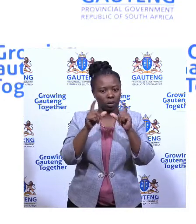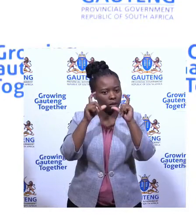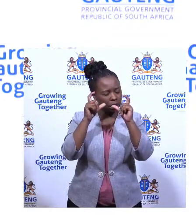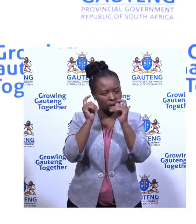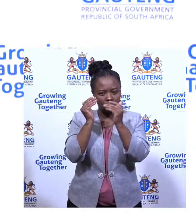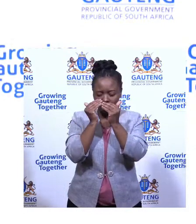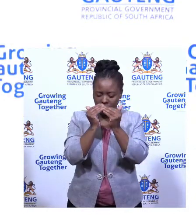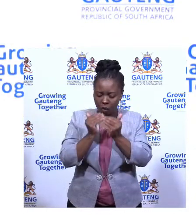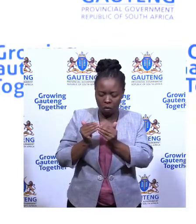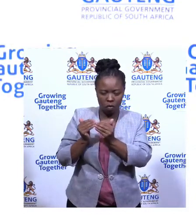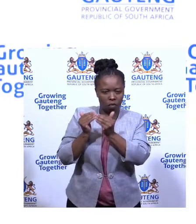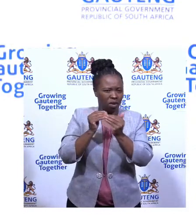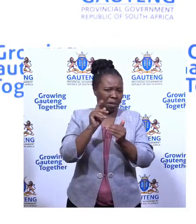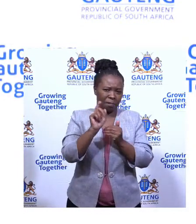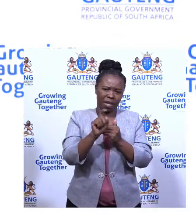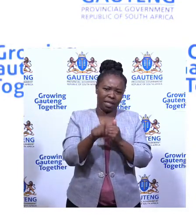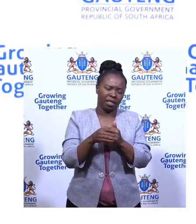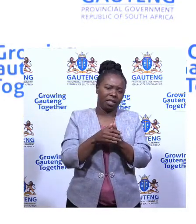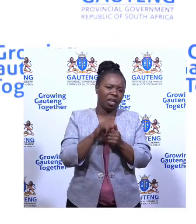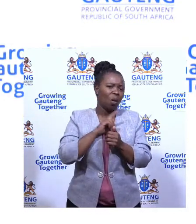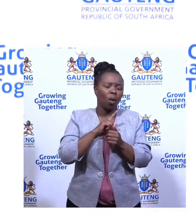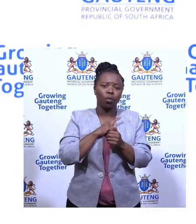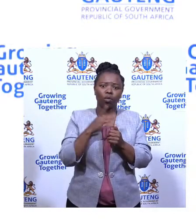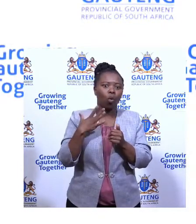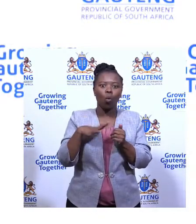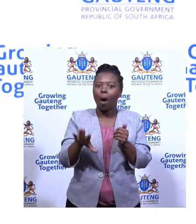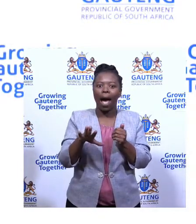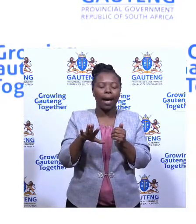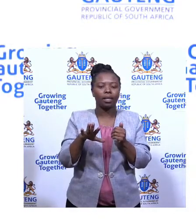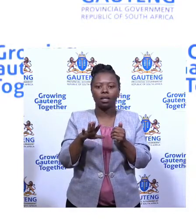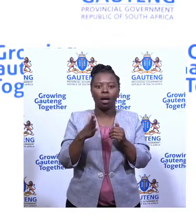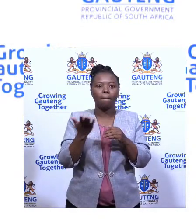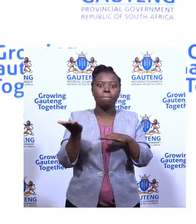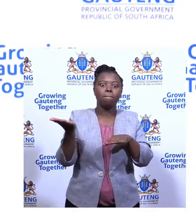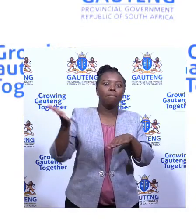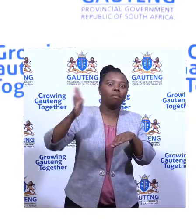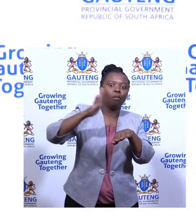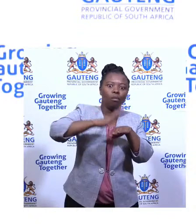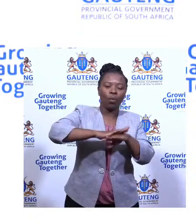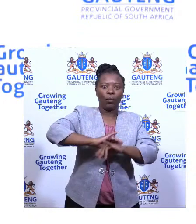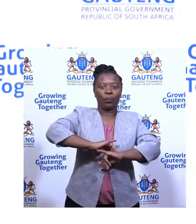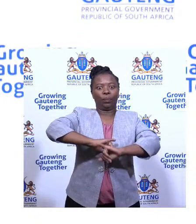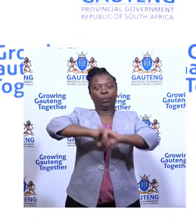don't want the second wave that's more brutal.